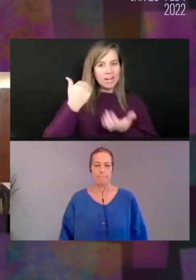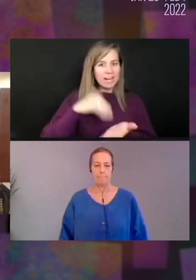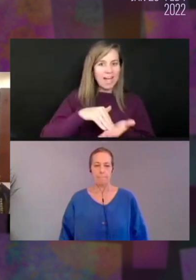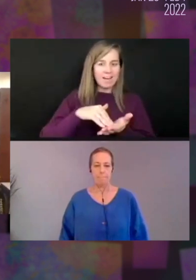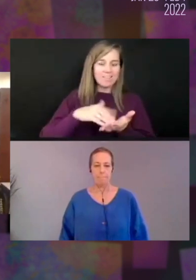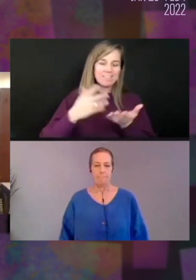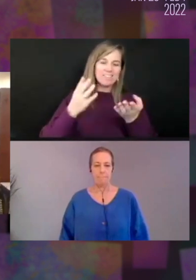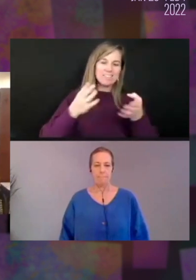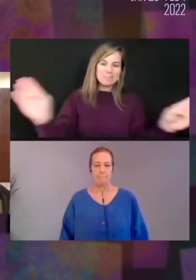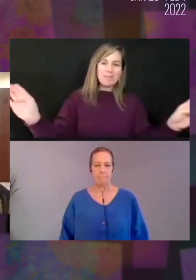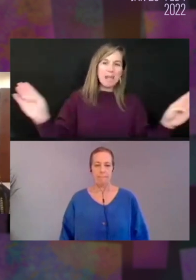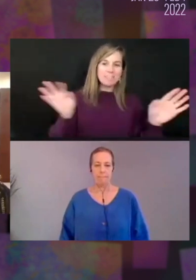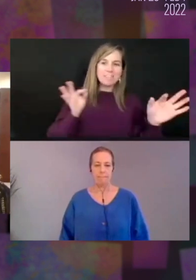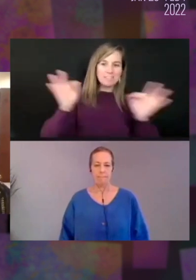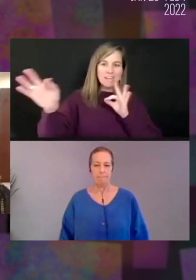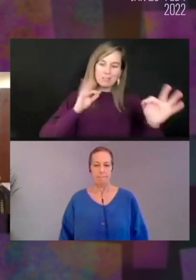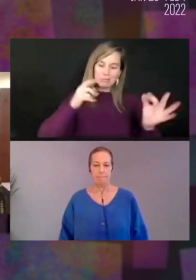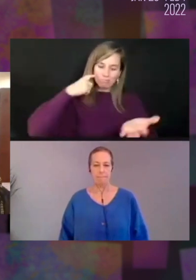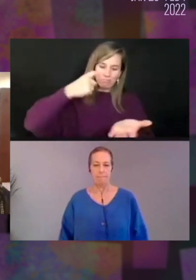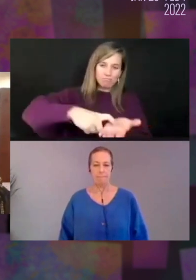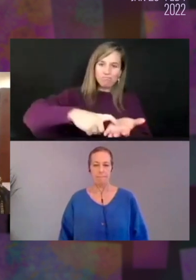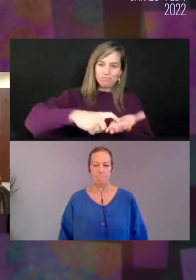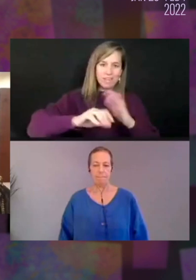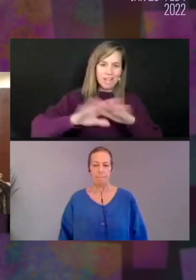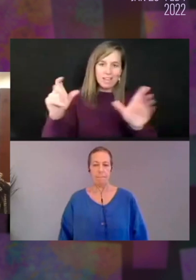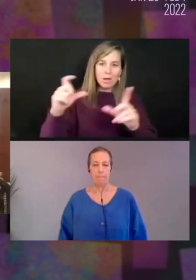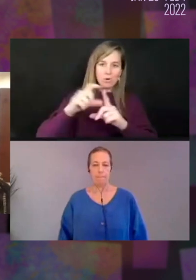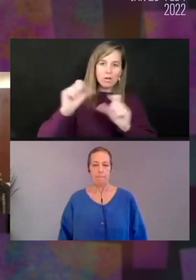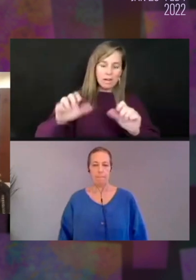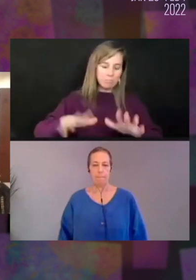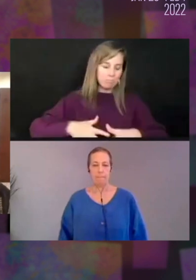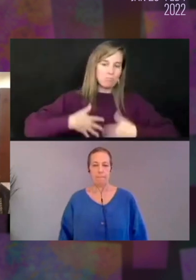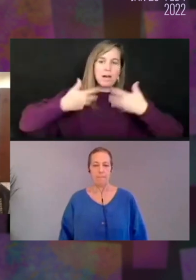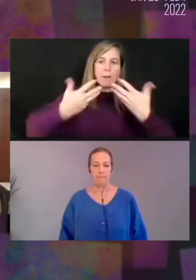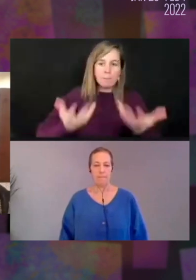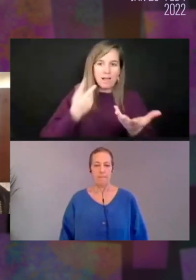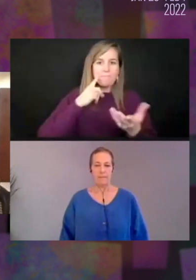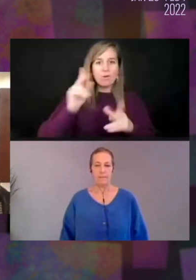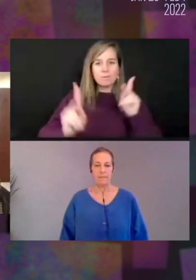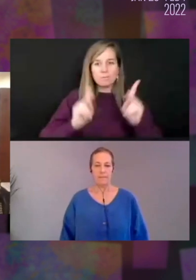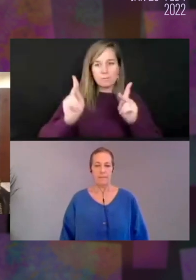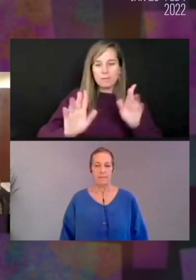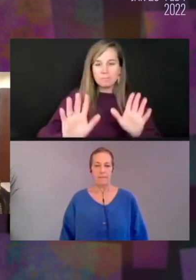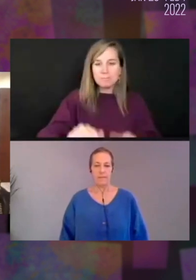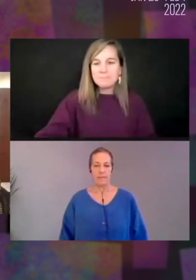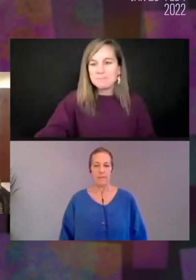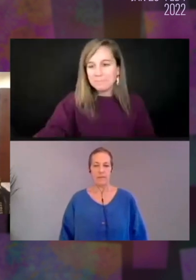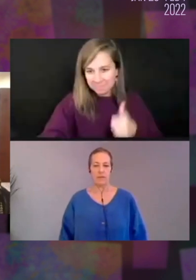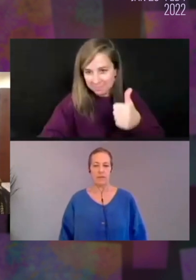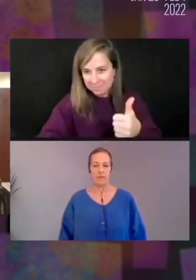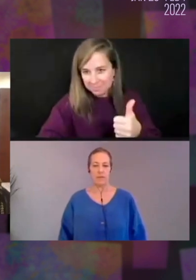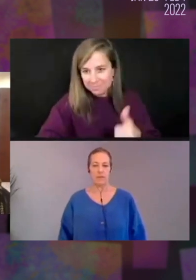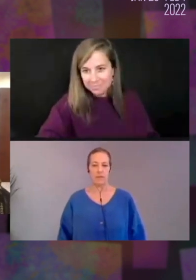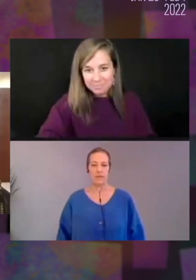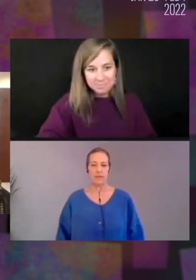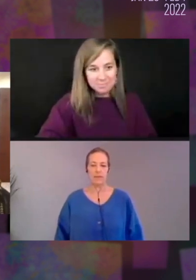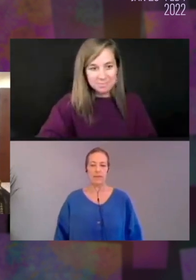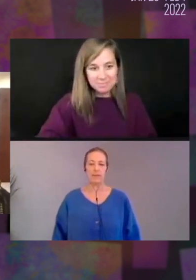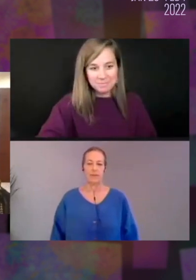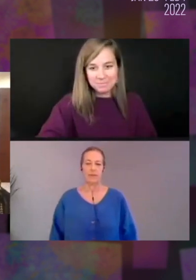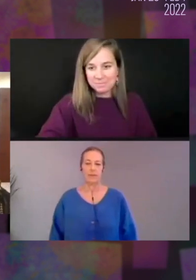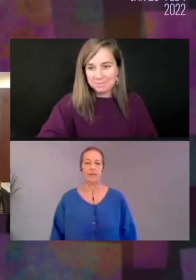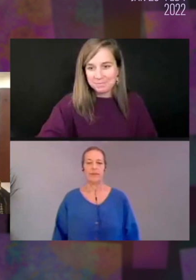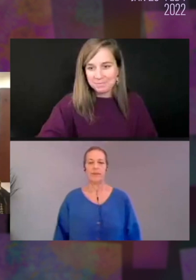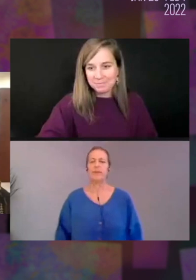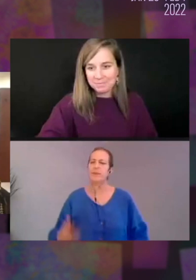expansive definition of family, acknowledging that that is a word that can bring up lots of different things for different folks. Yeah, thanks. Thank you for